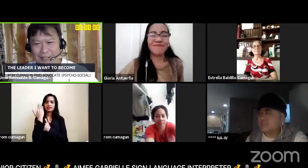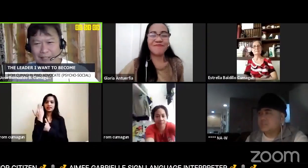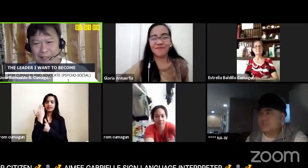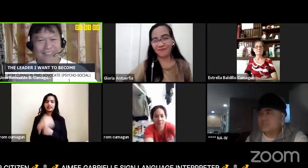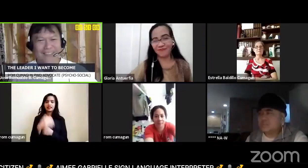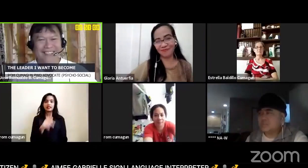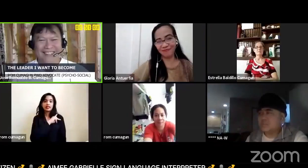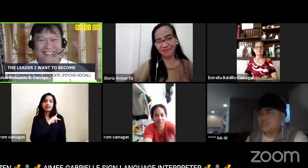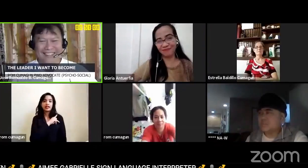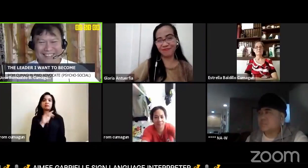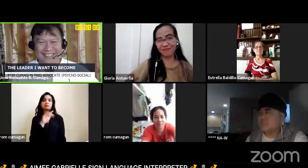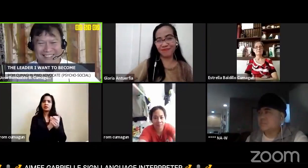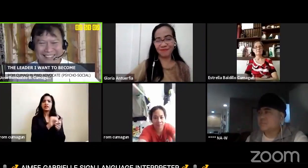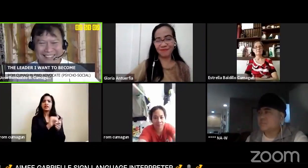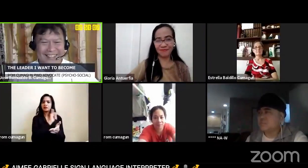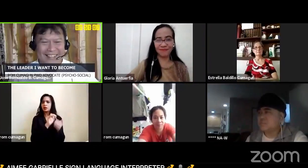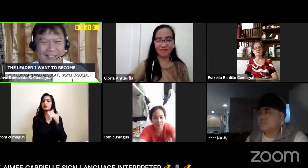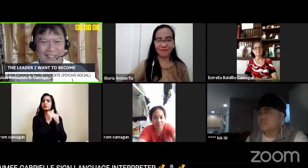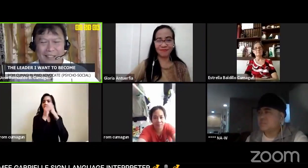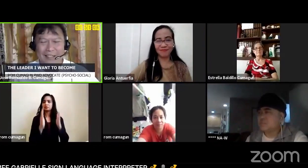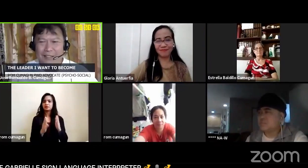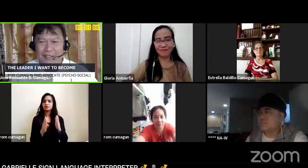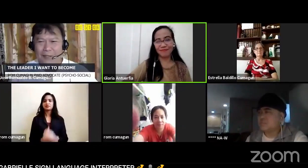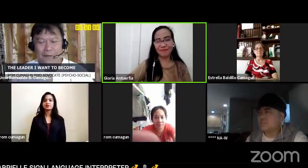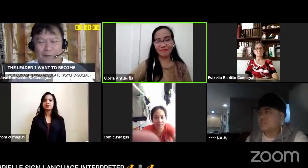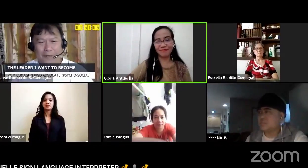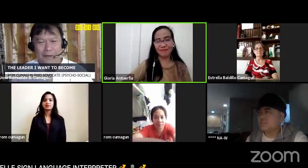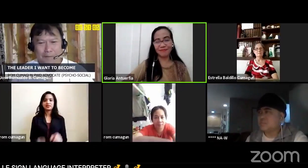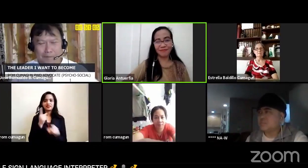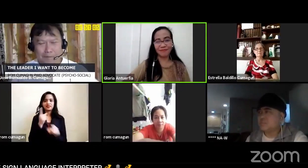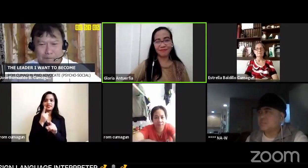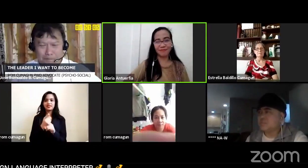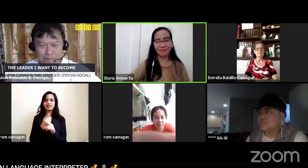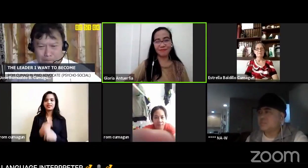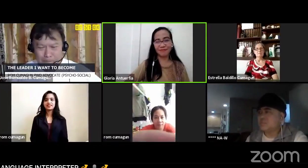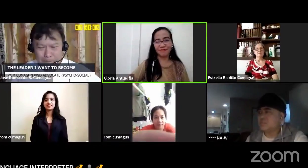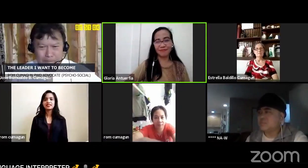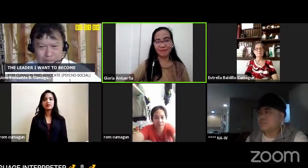is also a leader. Yes. So